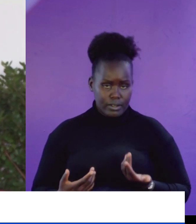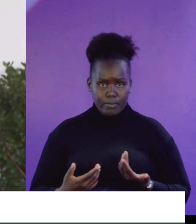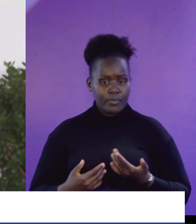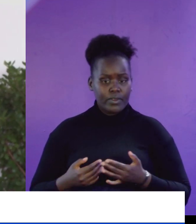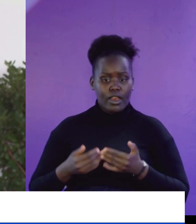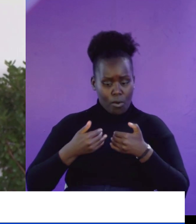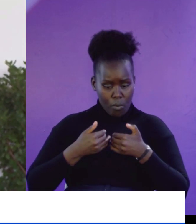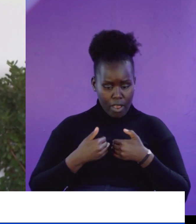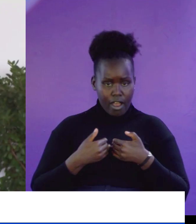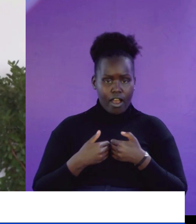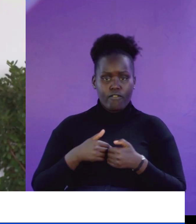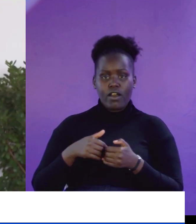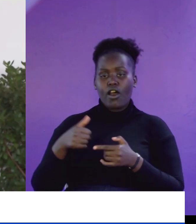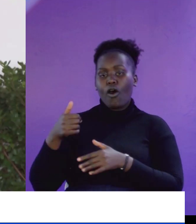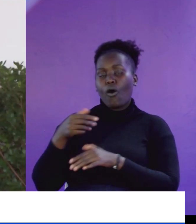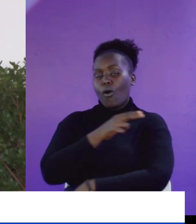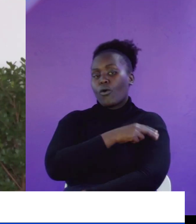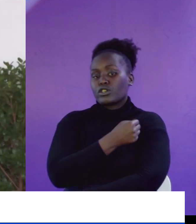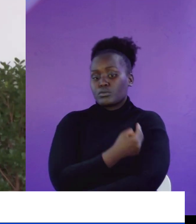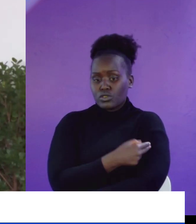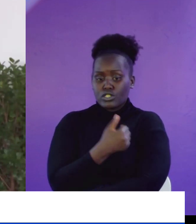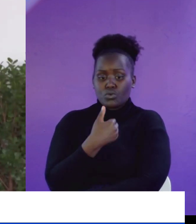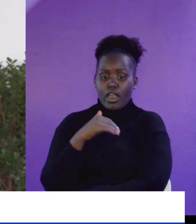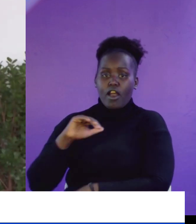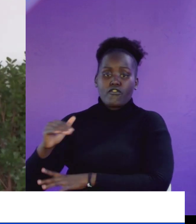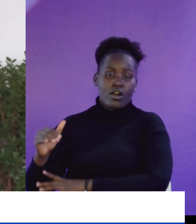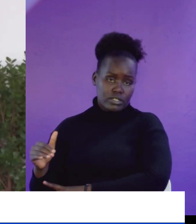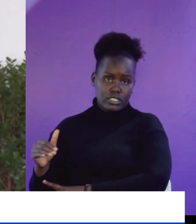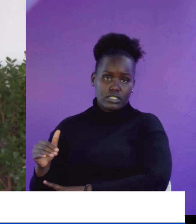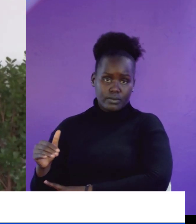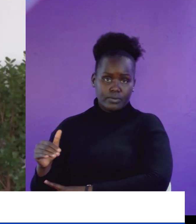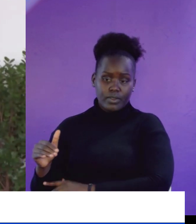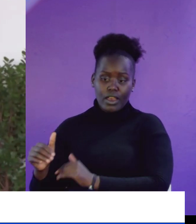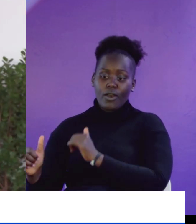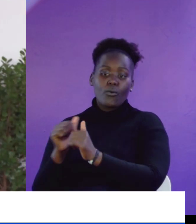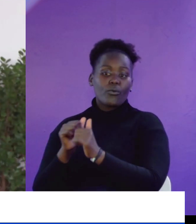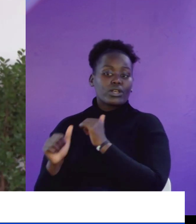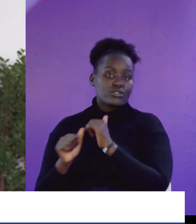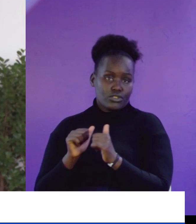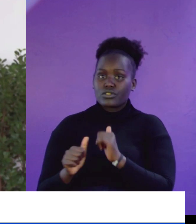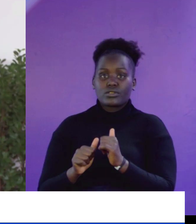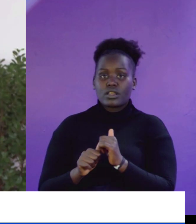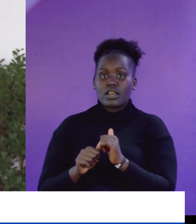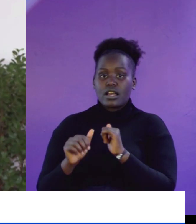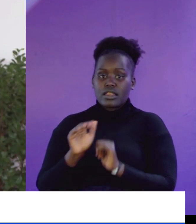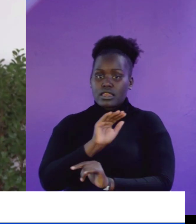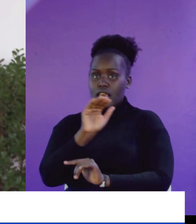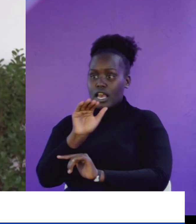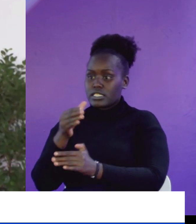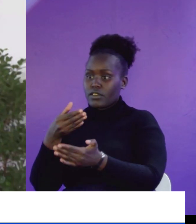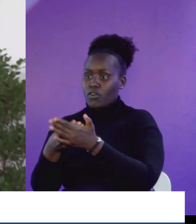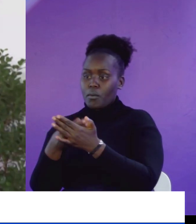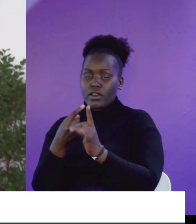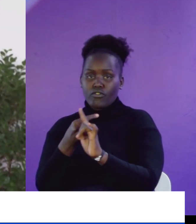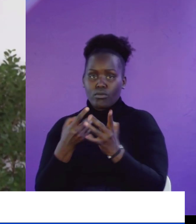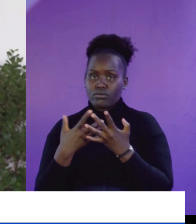bado kuna mahospitali, bado kuna counties ambazo wanaitisha pesa wananchi.